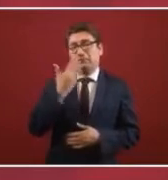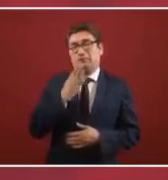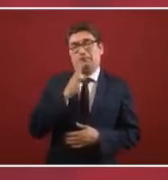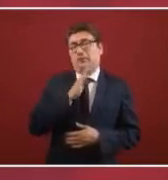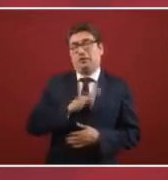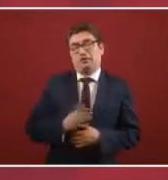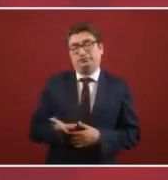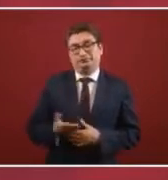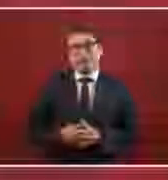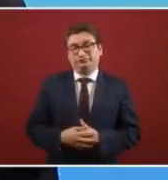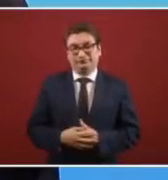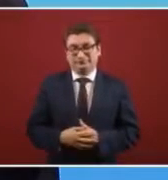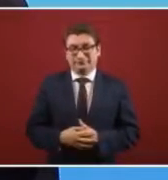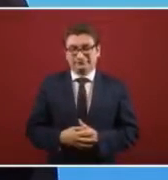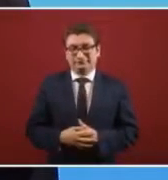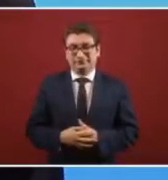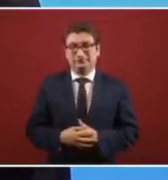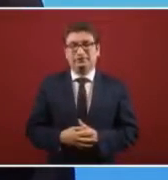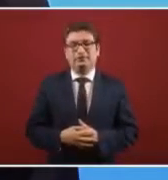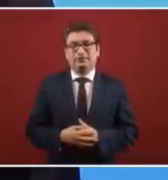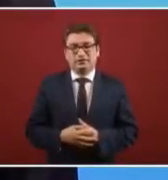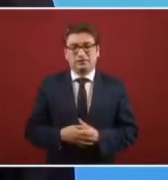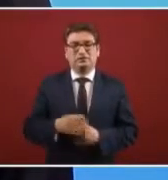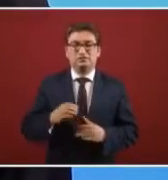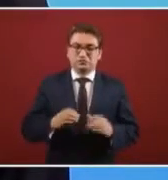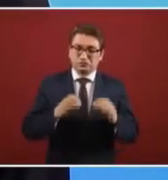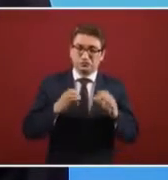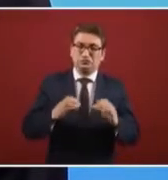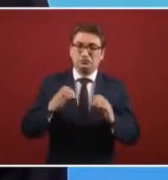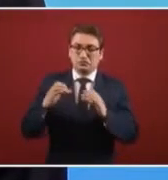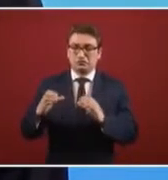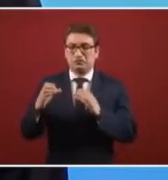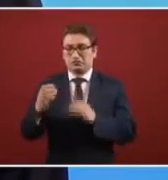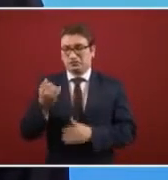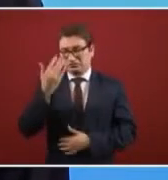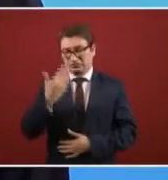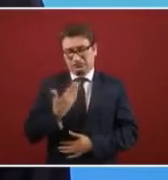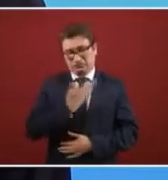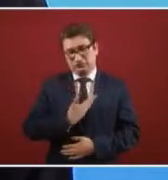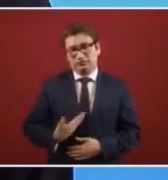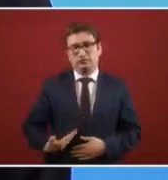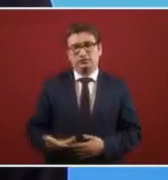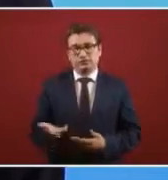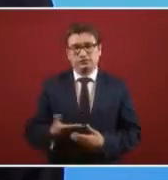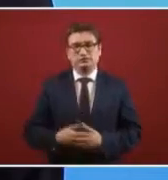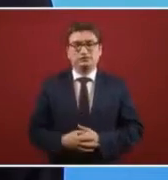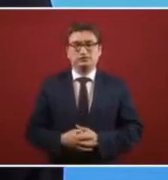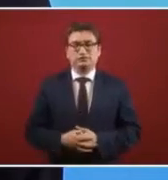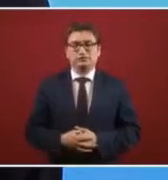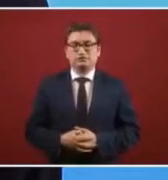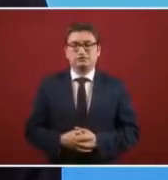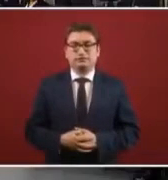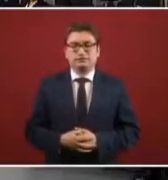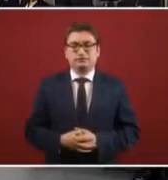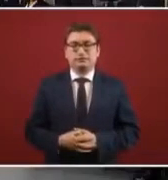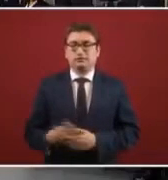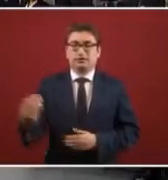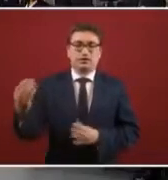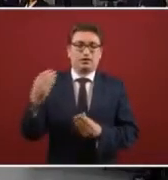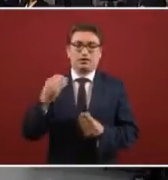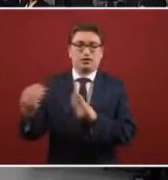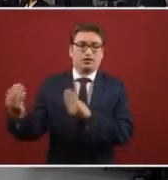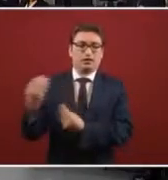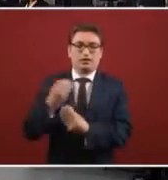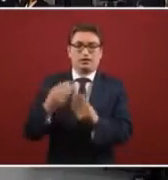¿Sí? O sea, So hay que cuidar la investidura. you presidencial, have to o sea, guard the